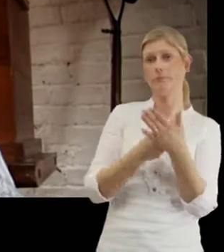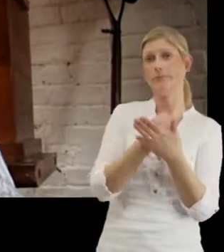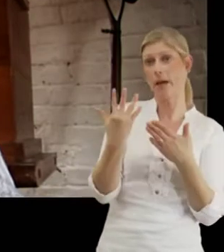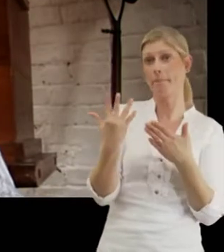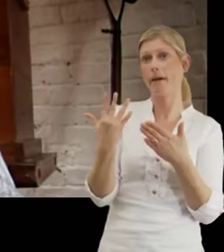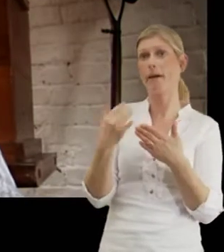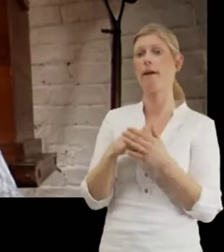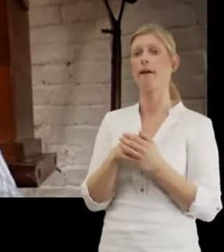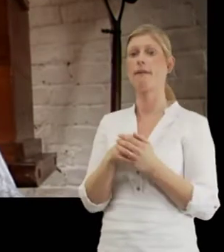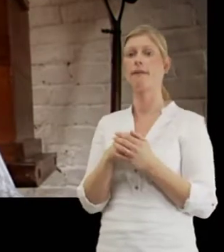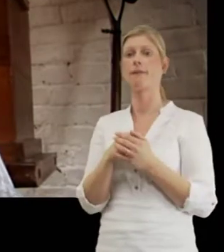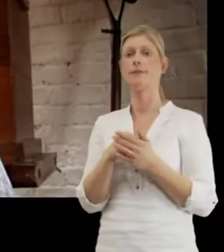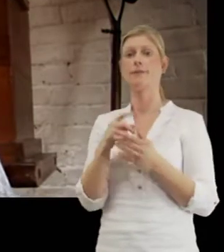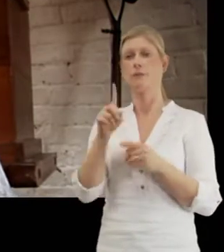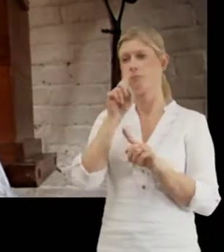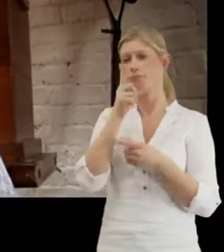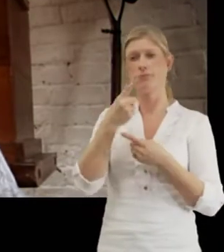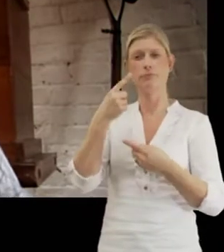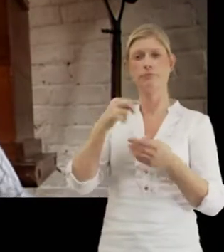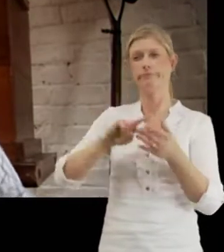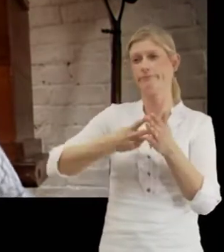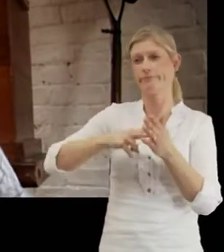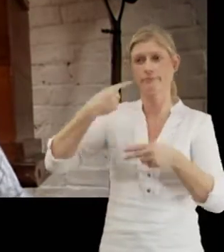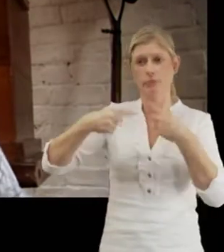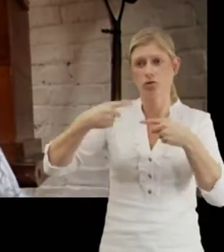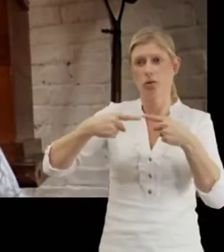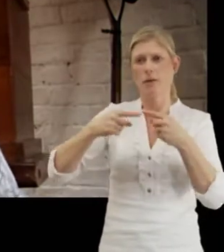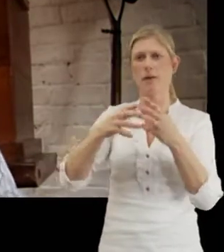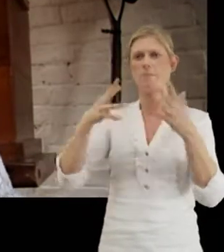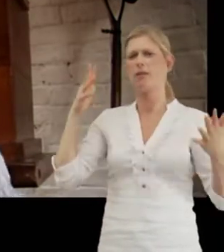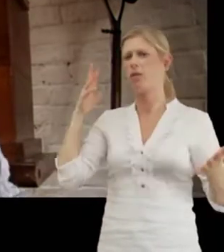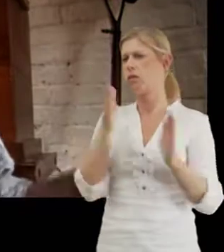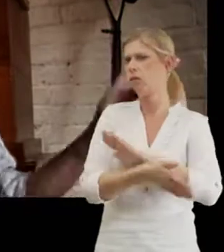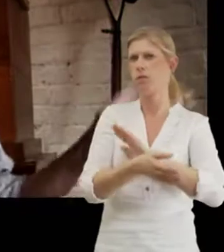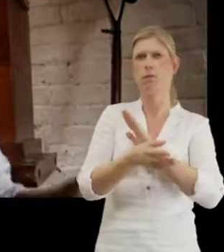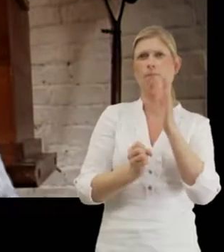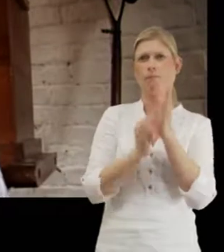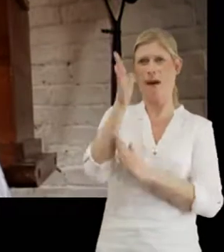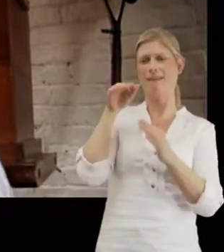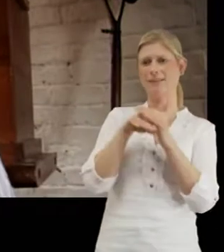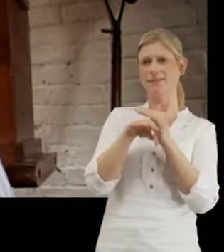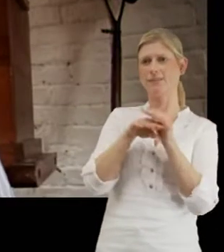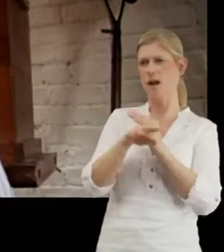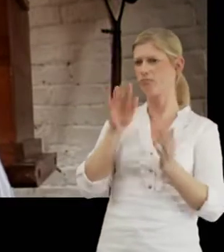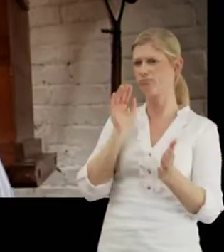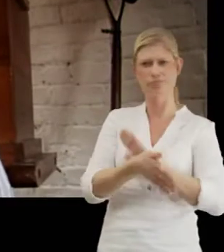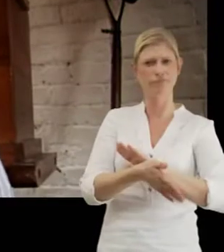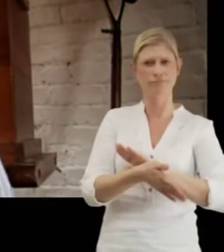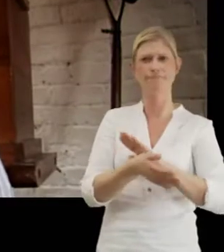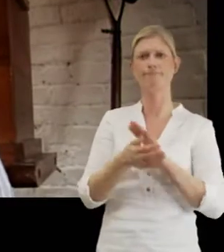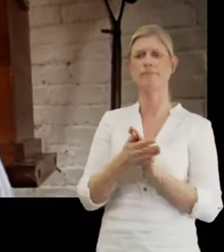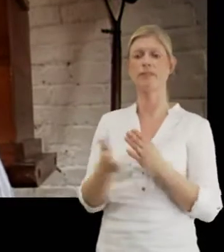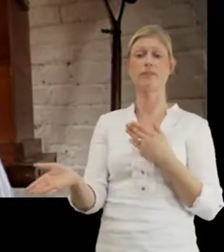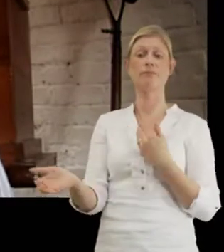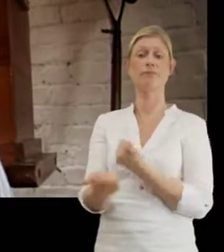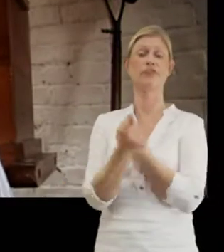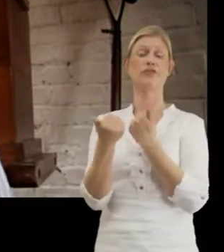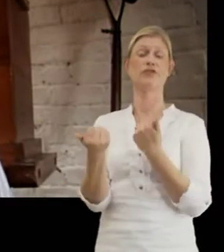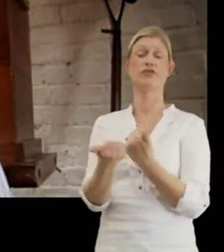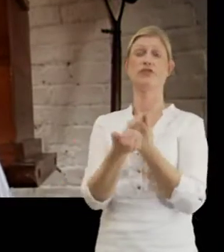bought by a property developer. He couldn't get planning permission. There was a big disastrous fire. The inside was burnt out. And that was the close of